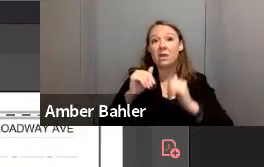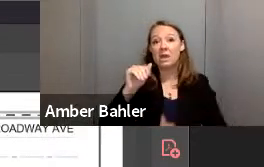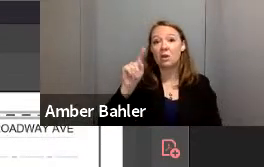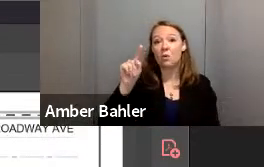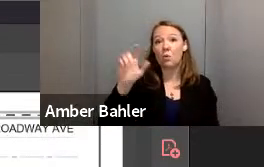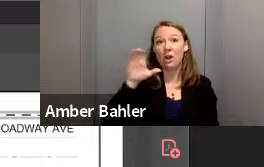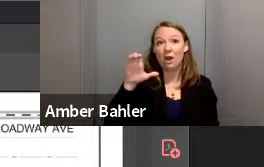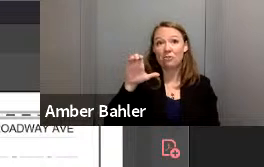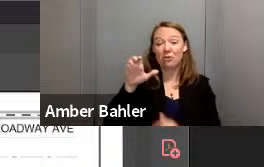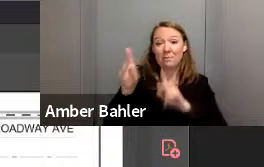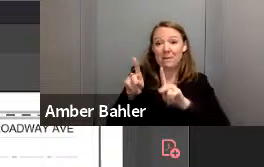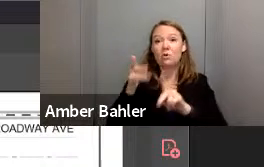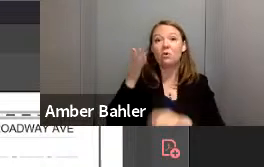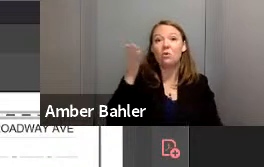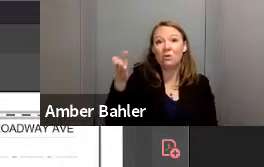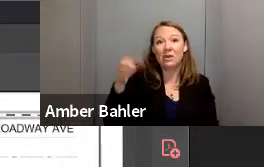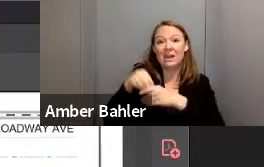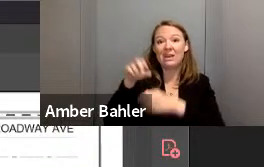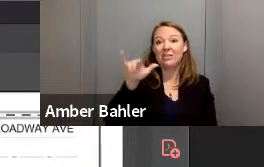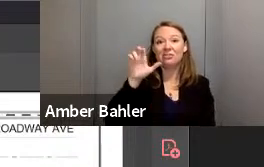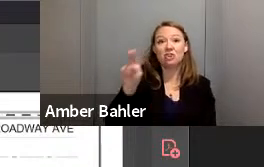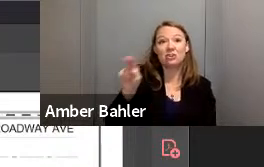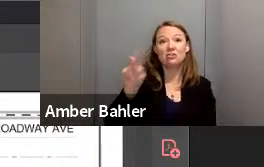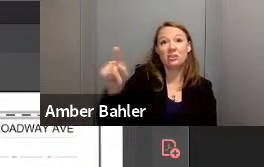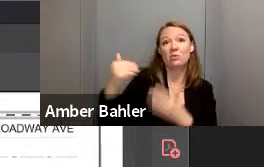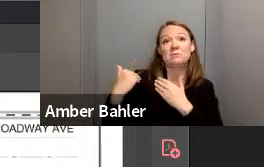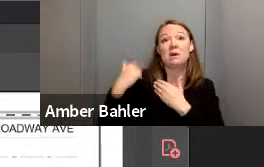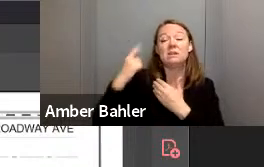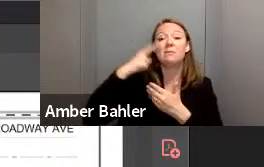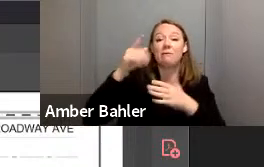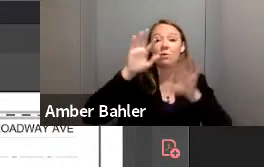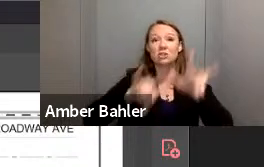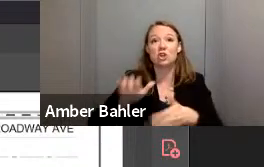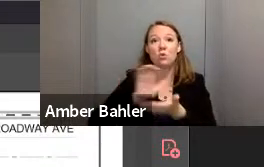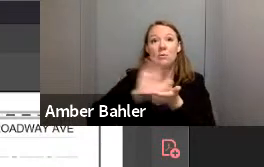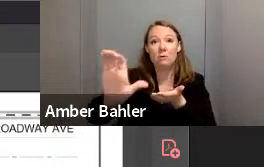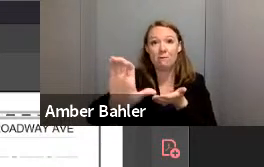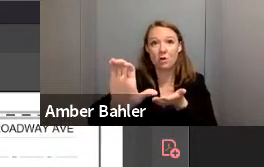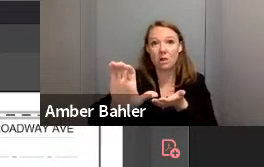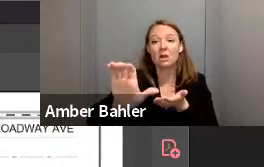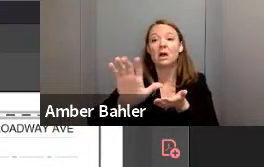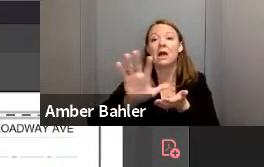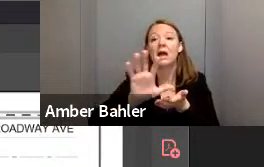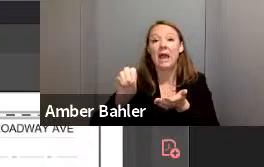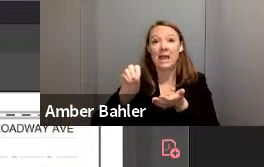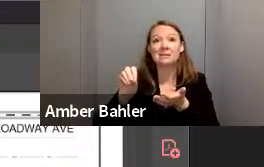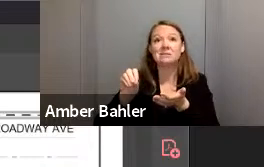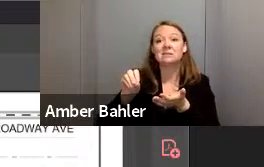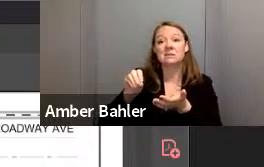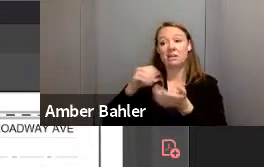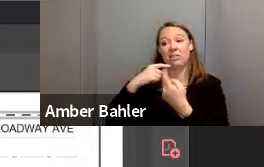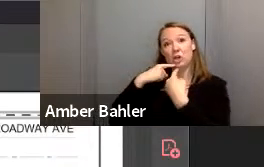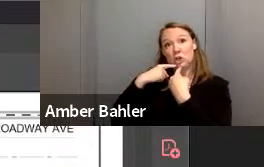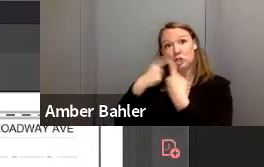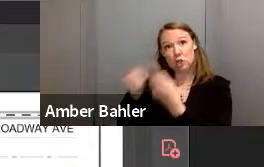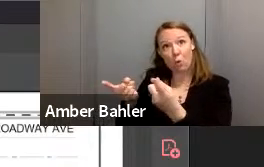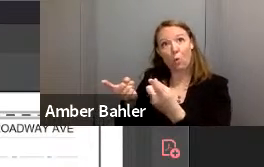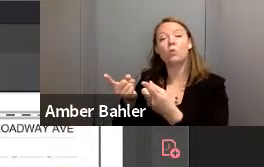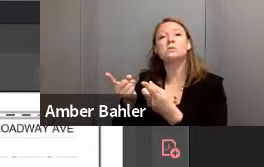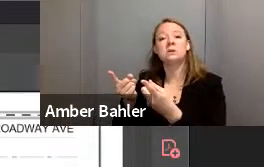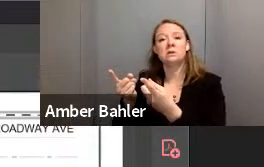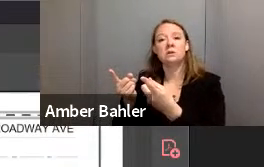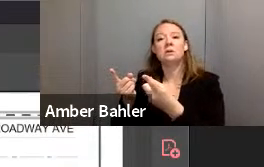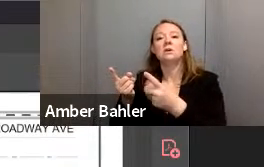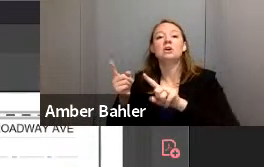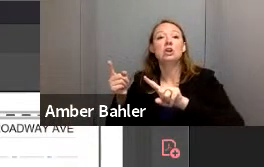the junction that are responsible for snow removal, and they are directed to hit the